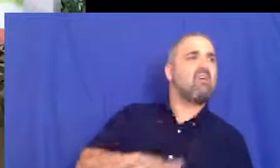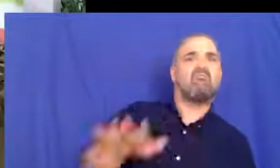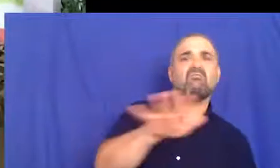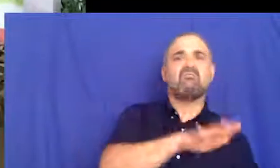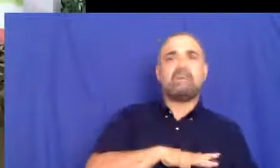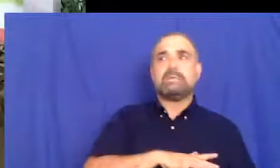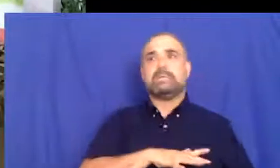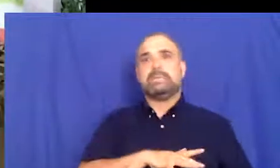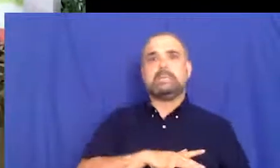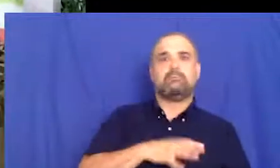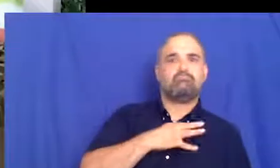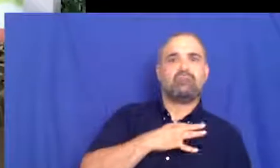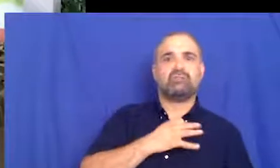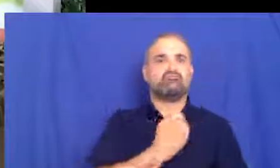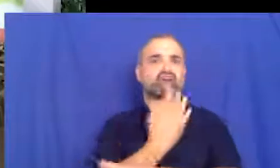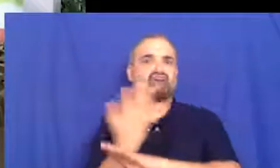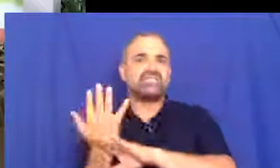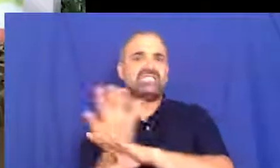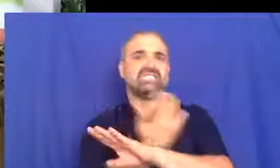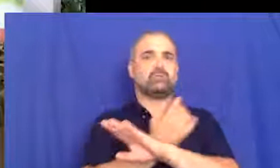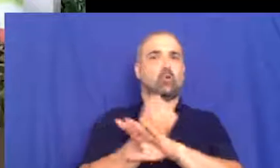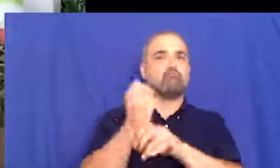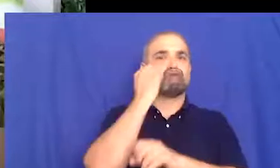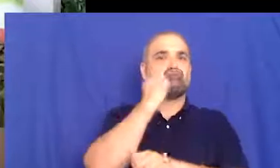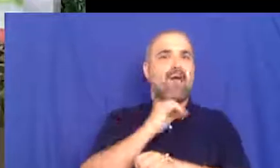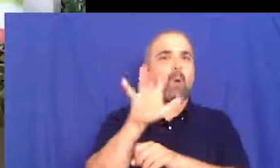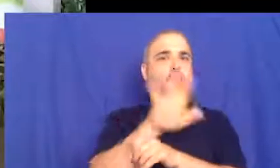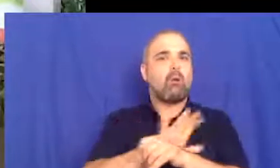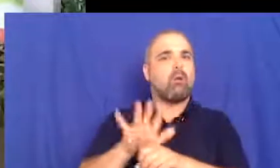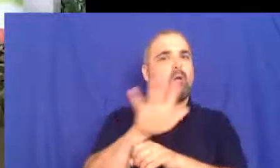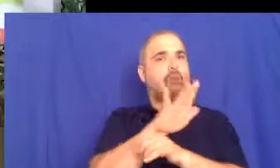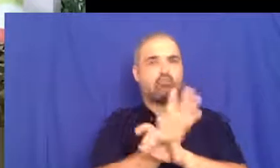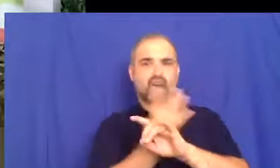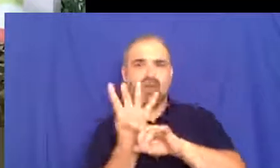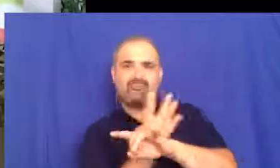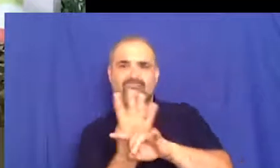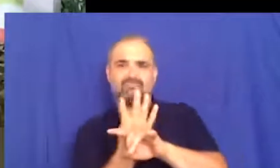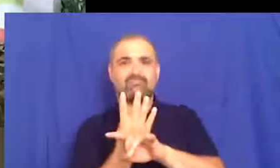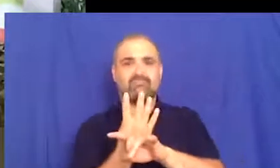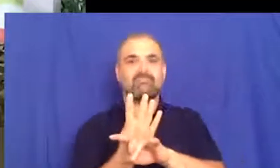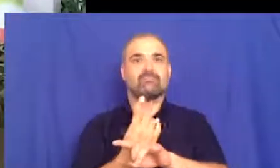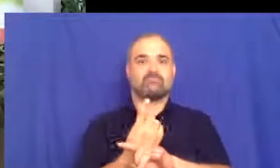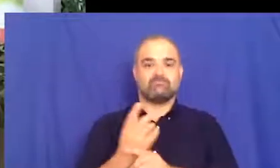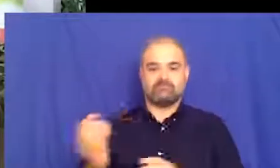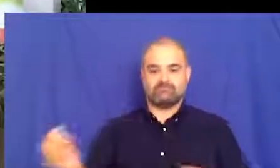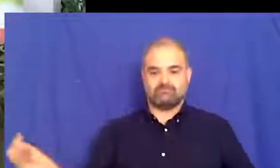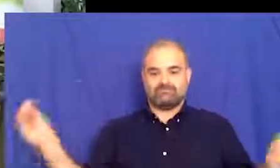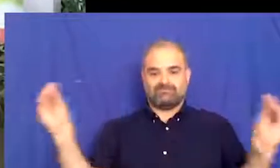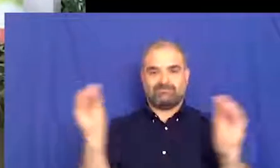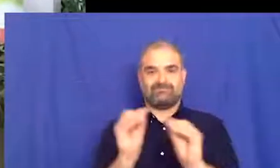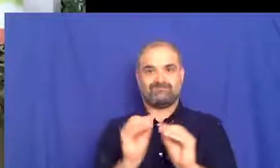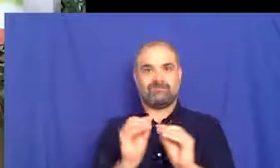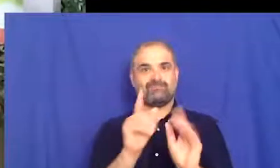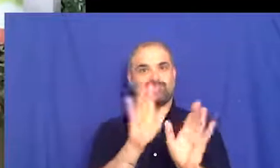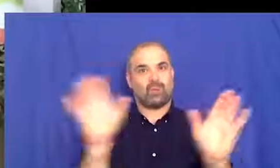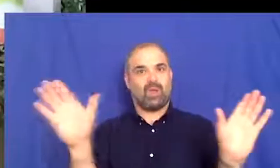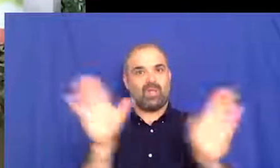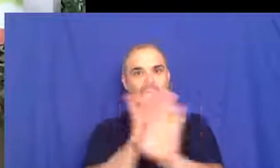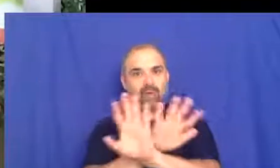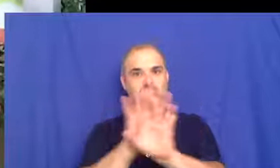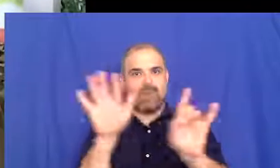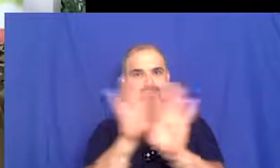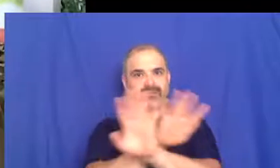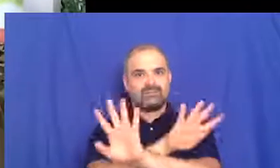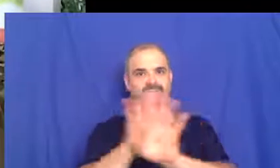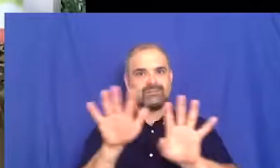areas he likes to live in are kind of like greens and browns, like this is everything all around us, and I put him down and he's